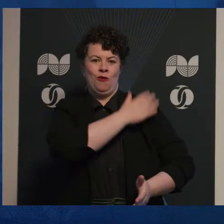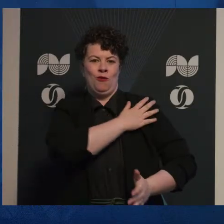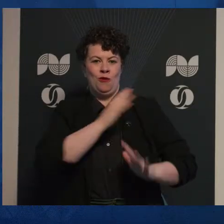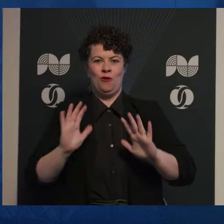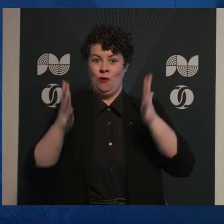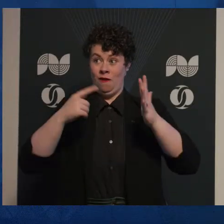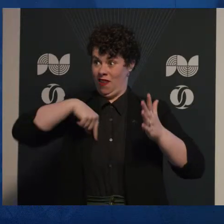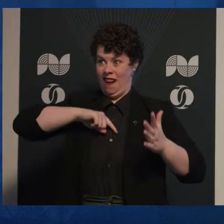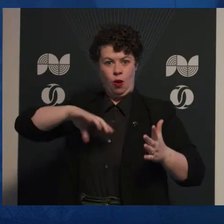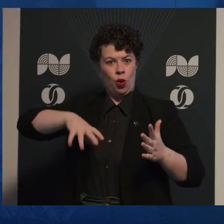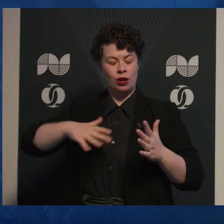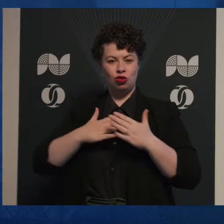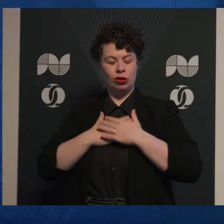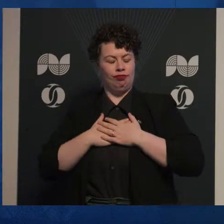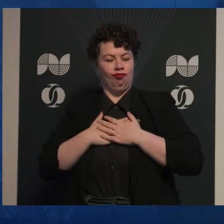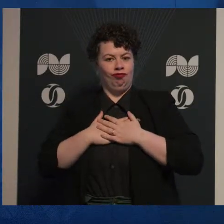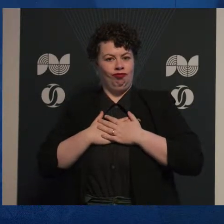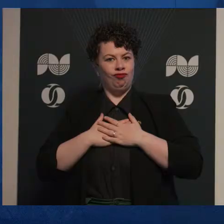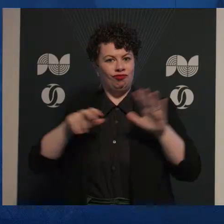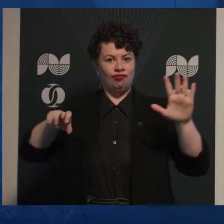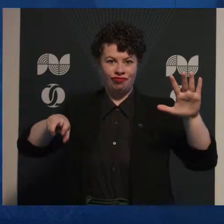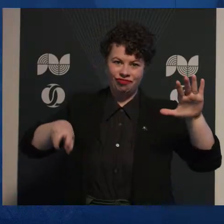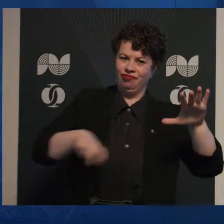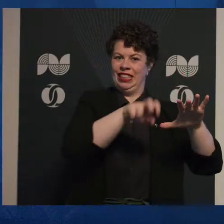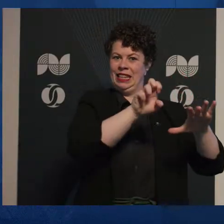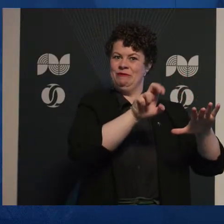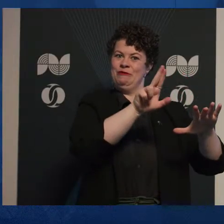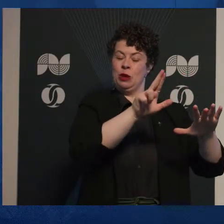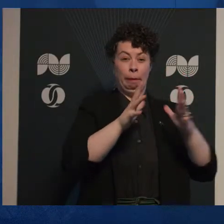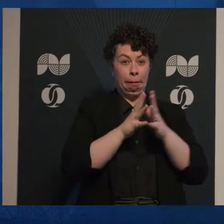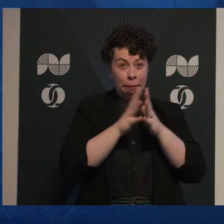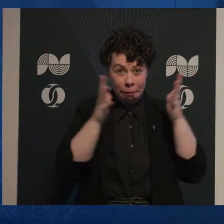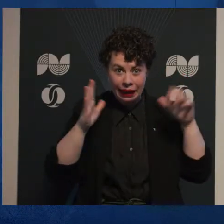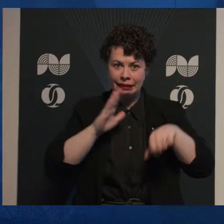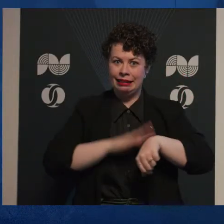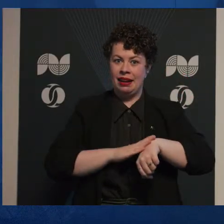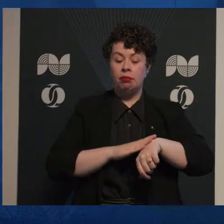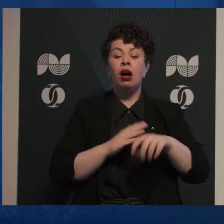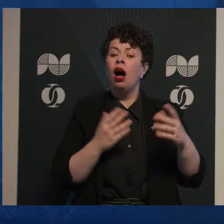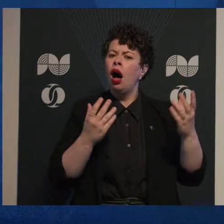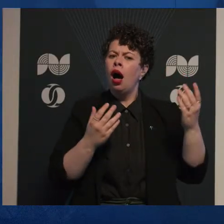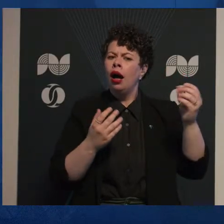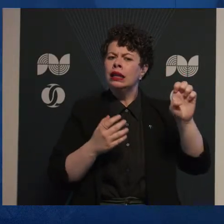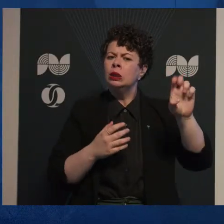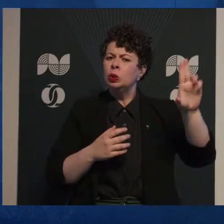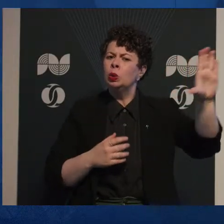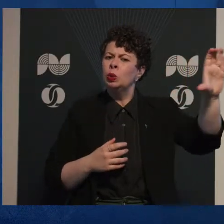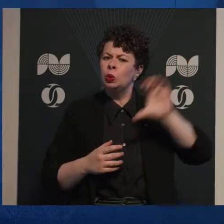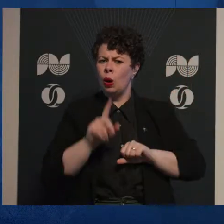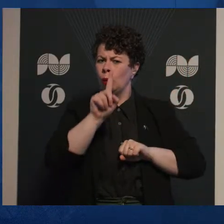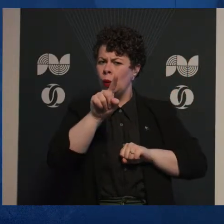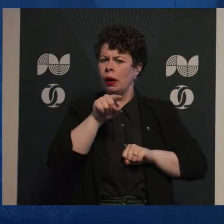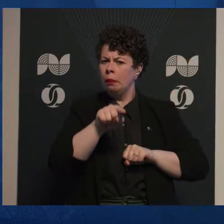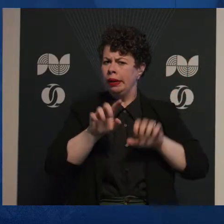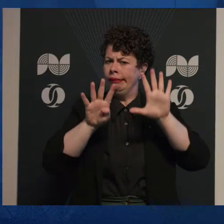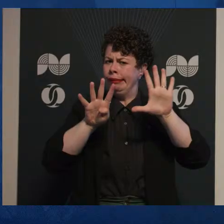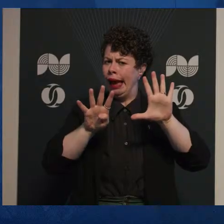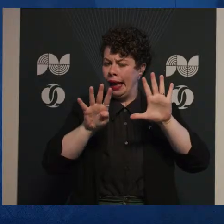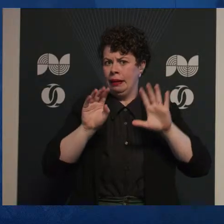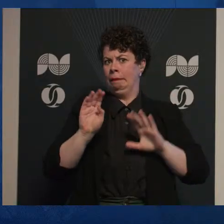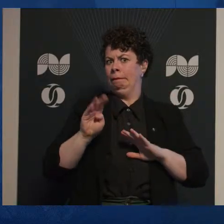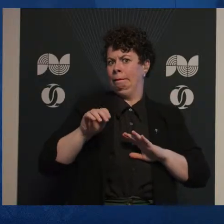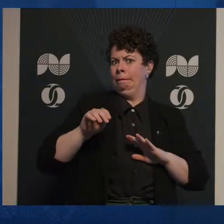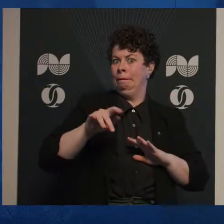step for our country, for Moldova. And it's more than funding. Of course, 1.9 billion is the largest historical